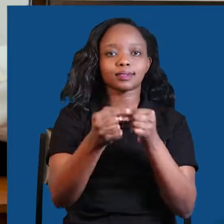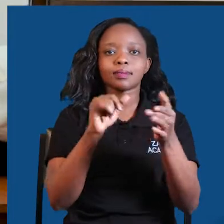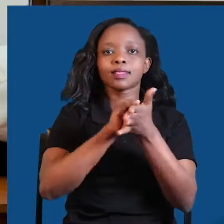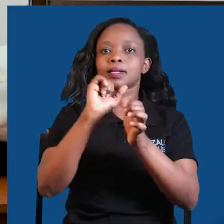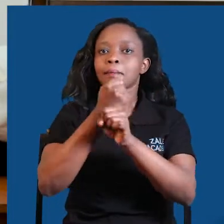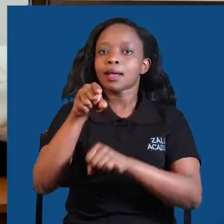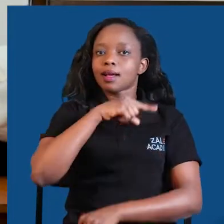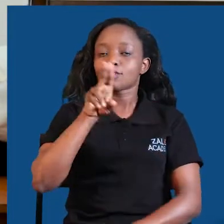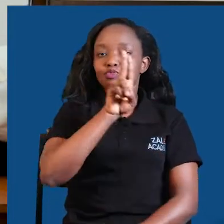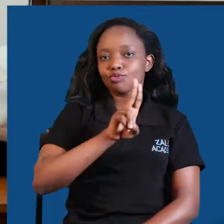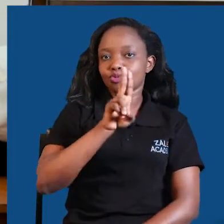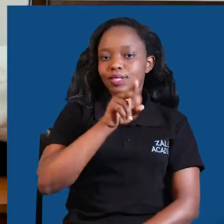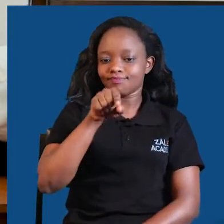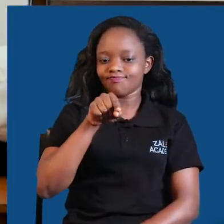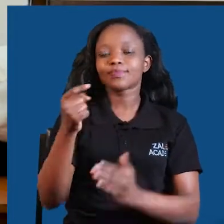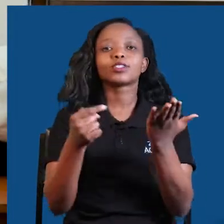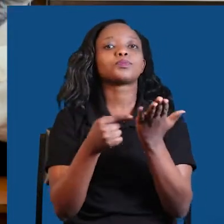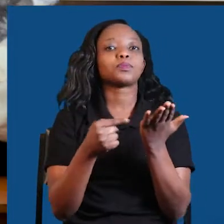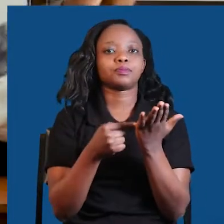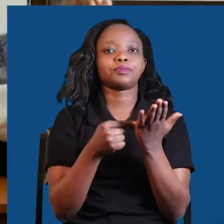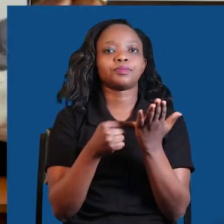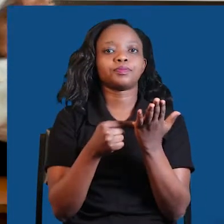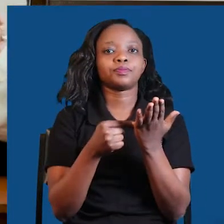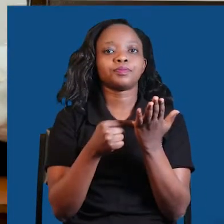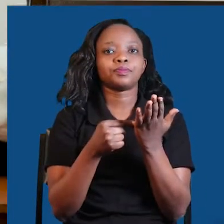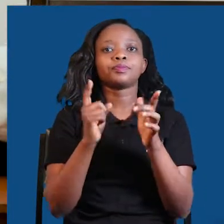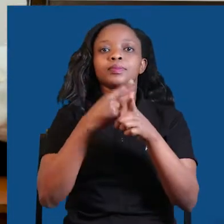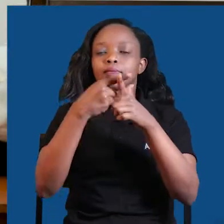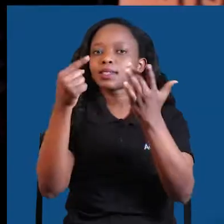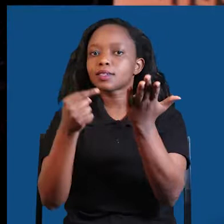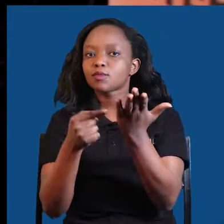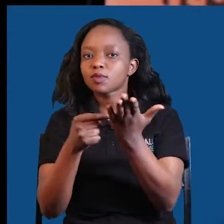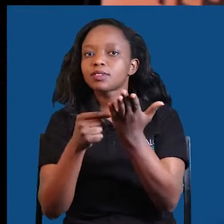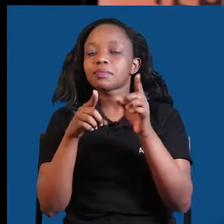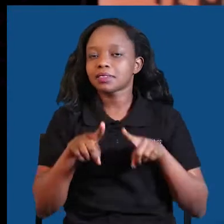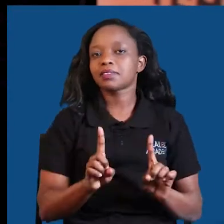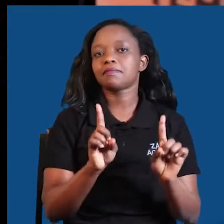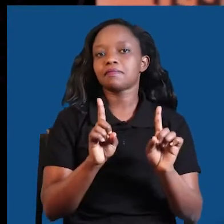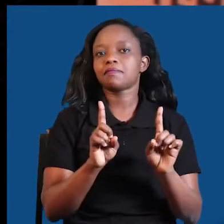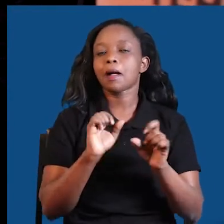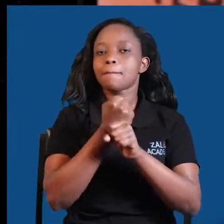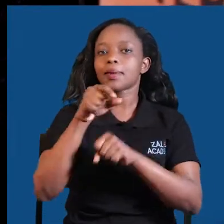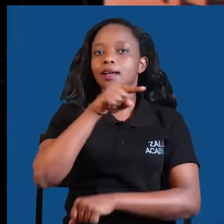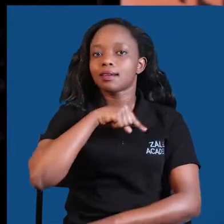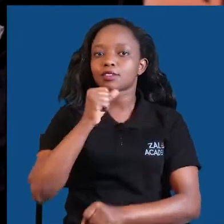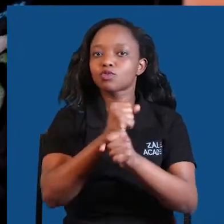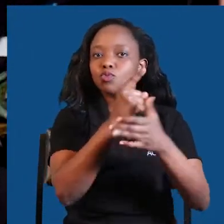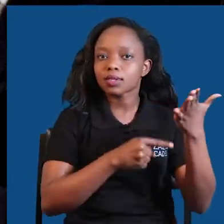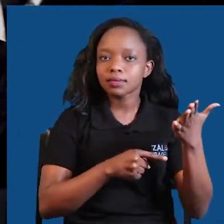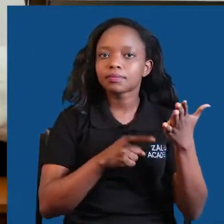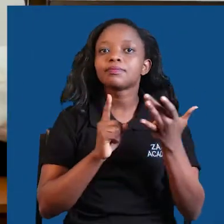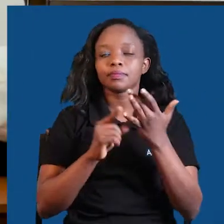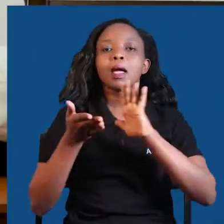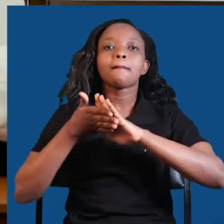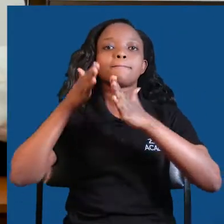or processes that enable us to use these technologies, right? And then the technology itself that enables